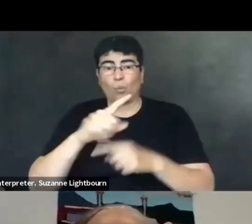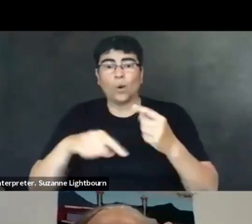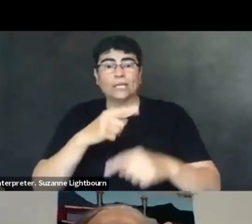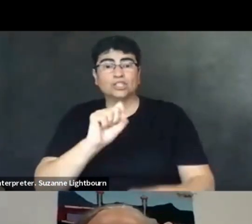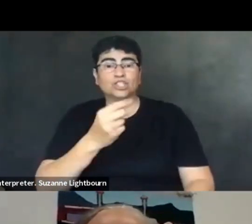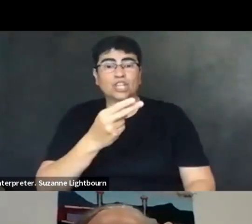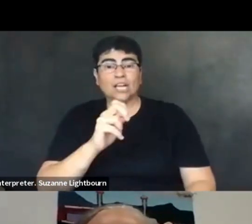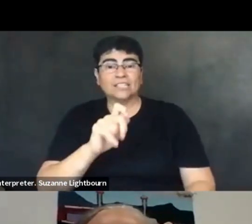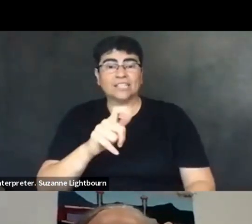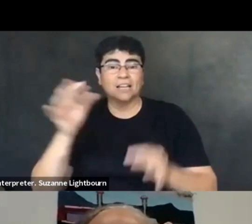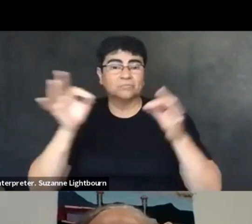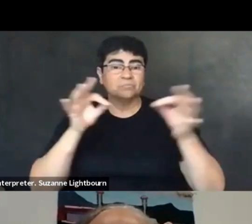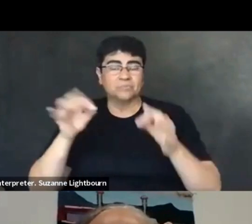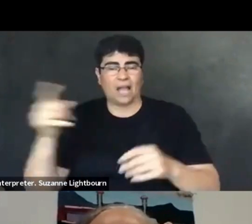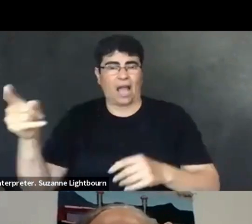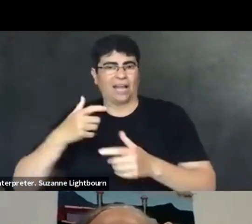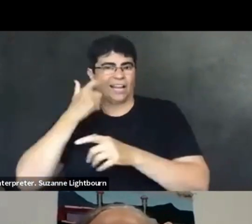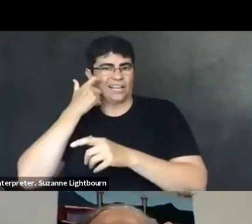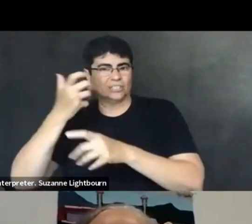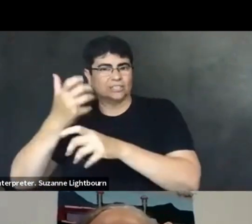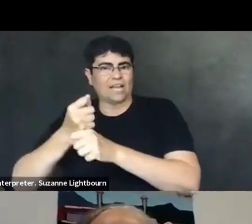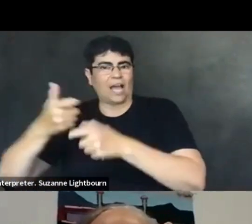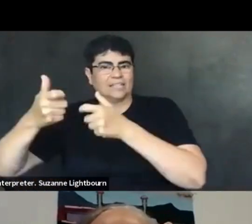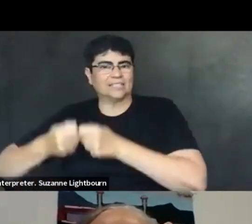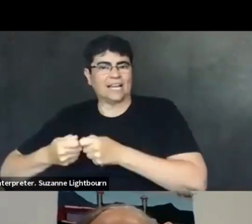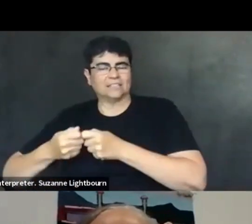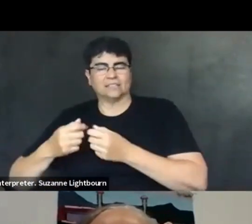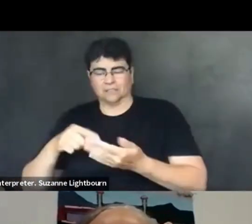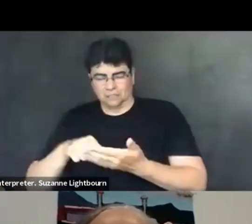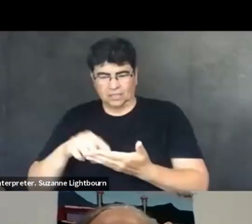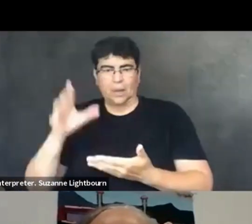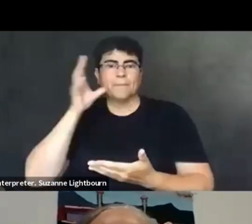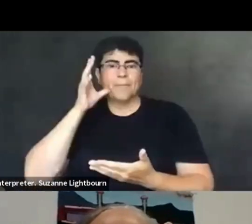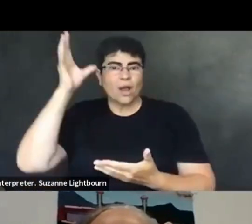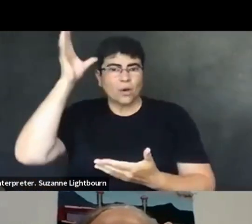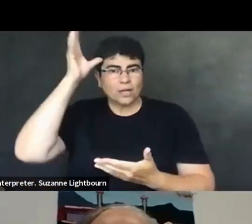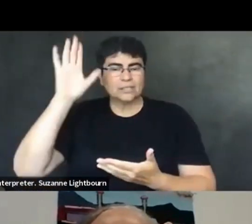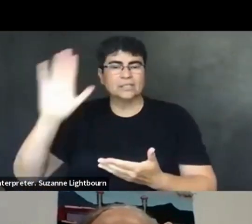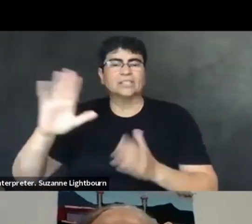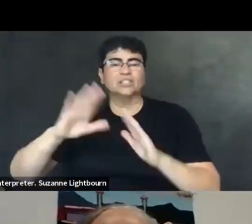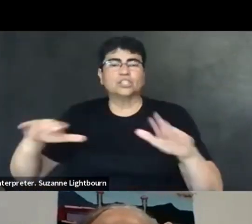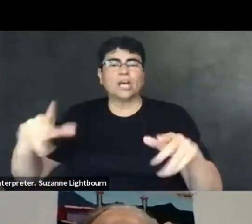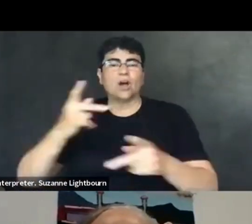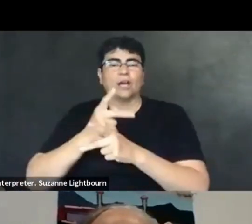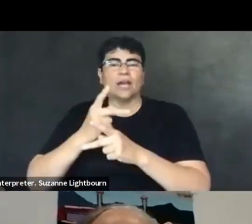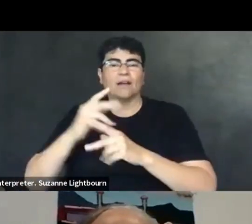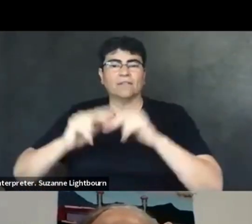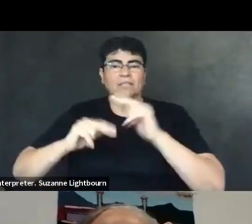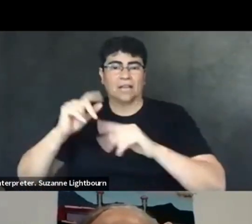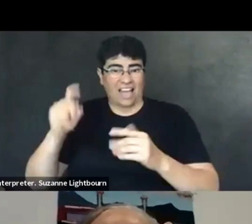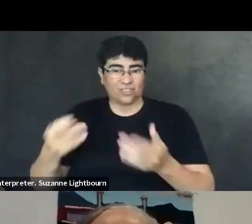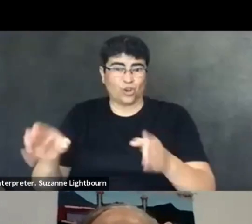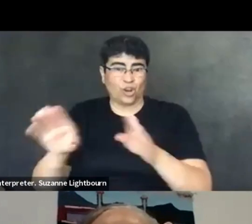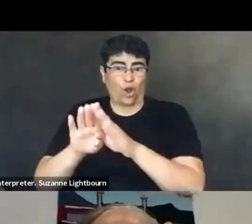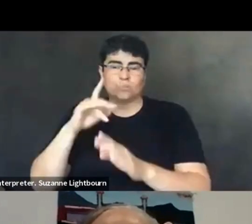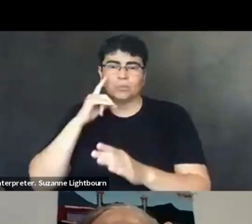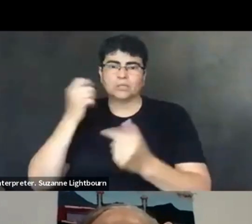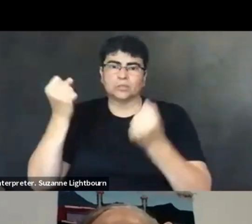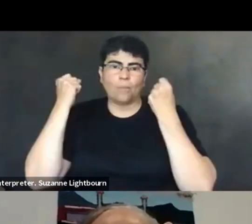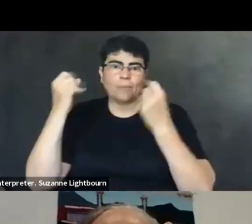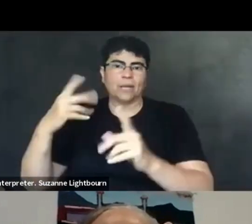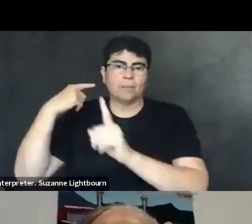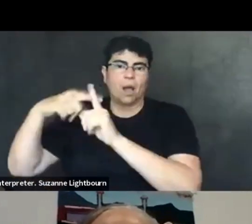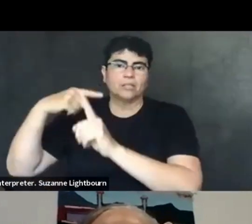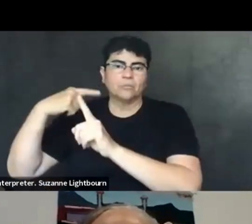speaking about from one of the parents whose school childcare facility needs to close because they've had so many positive